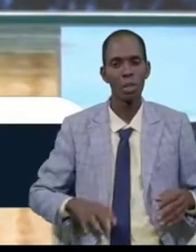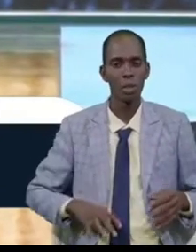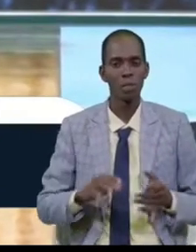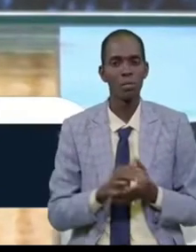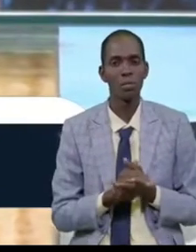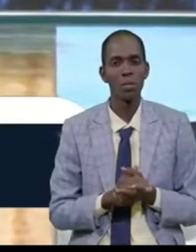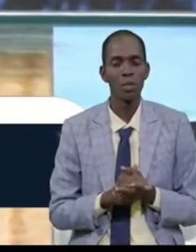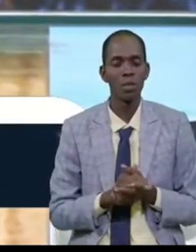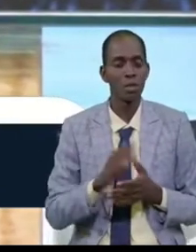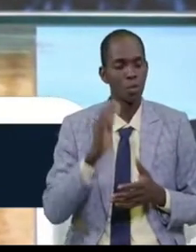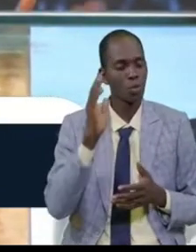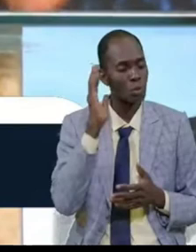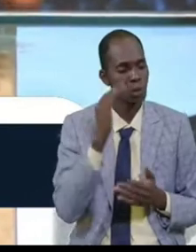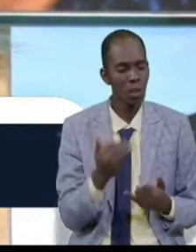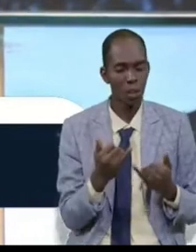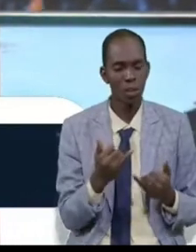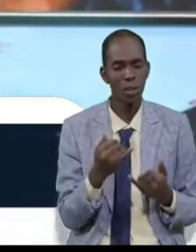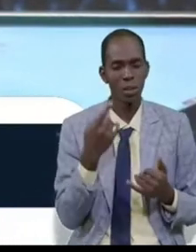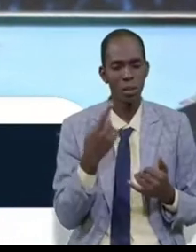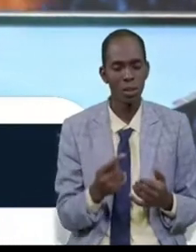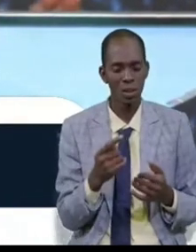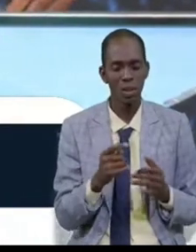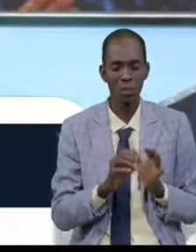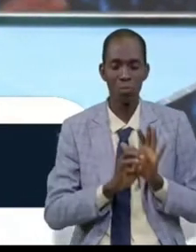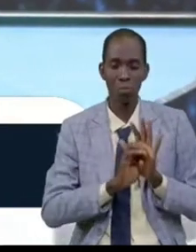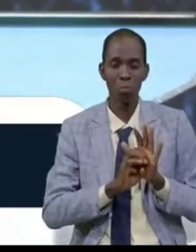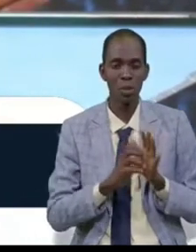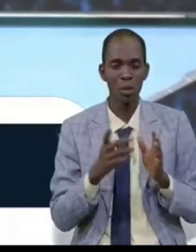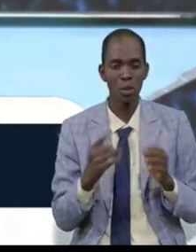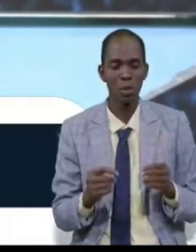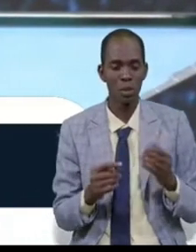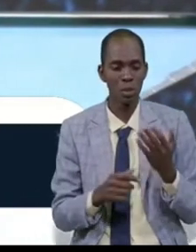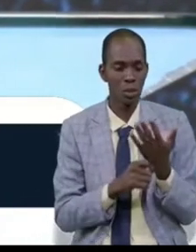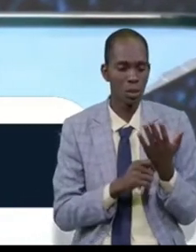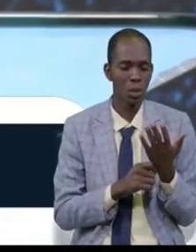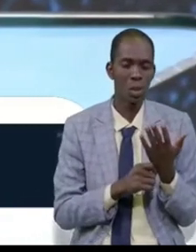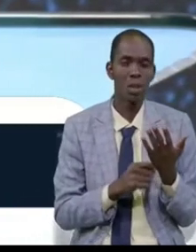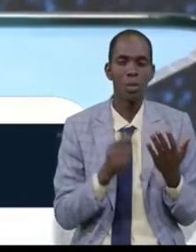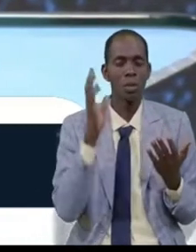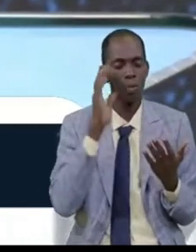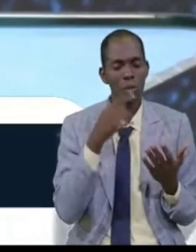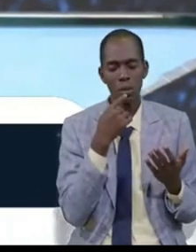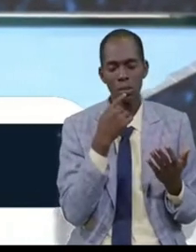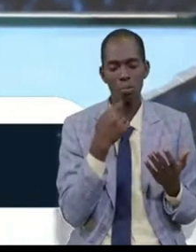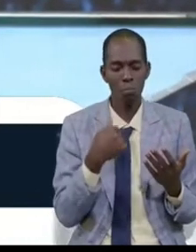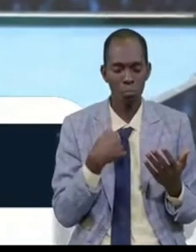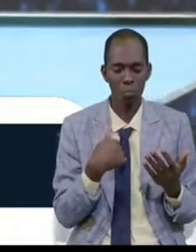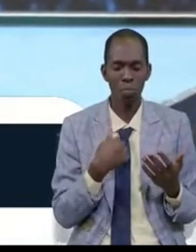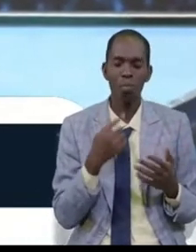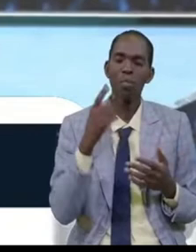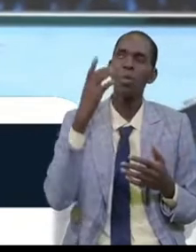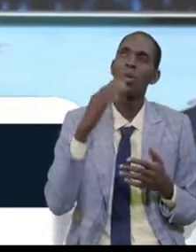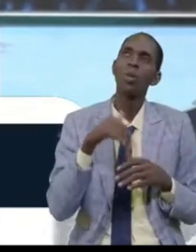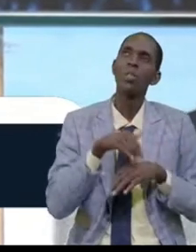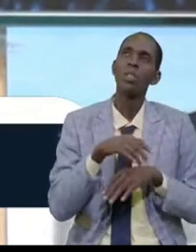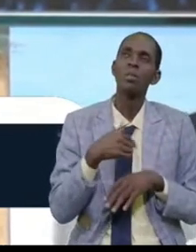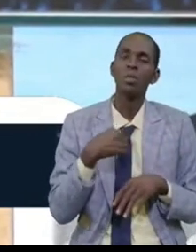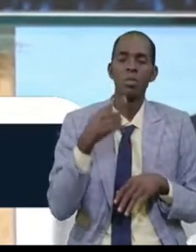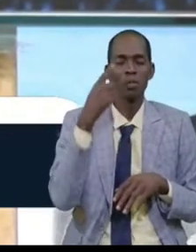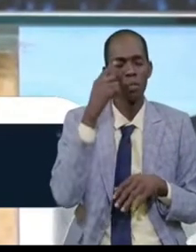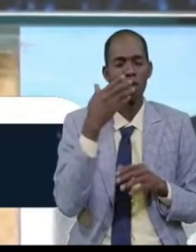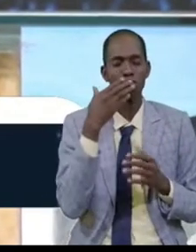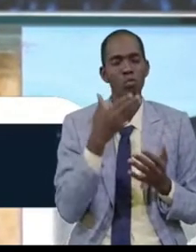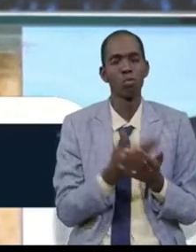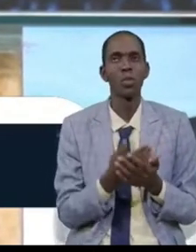hand, shall say, the Lord has set me here for good. For good in one sense, only to